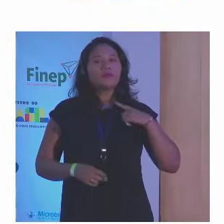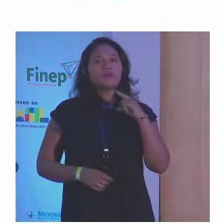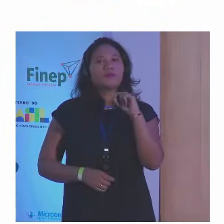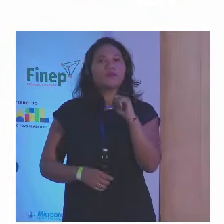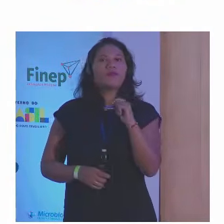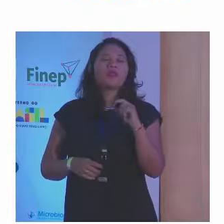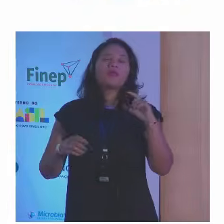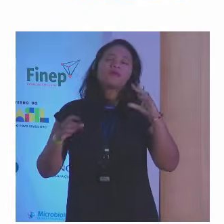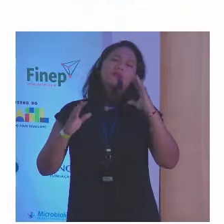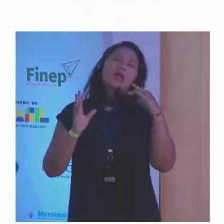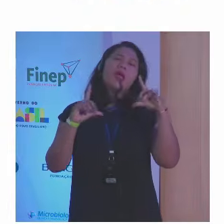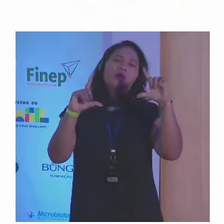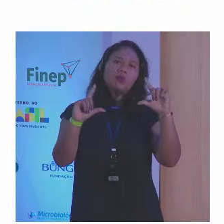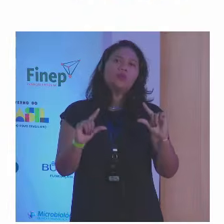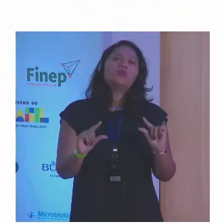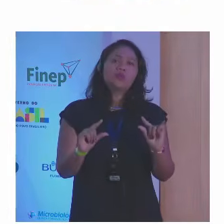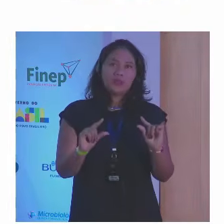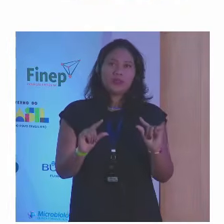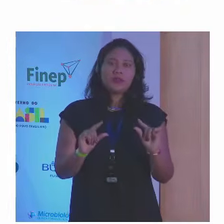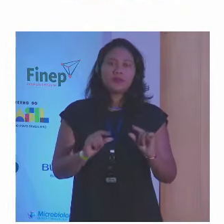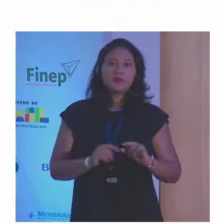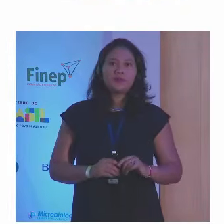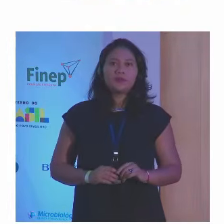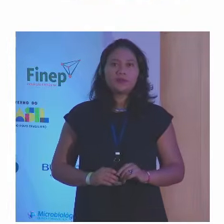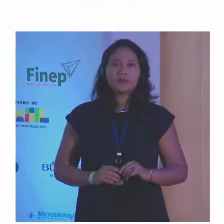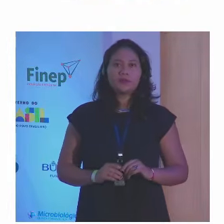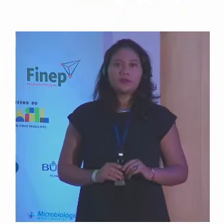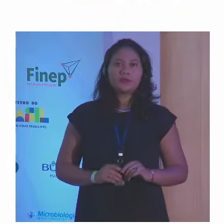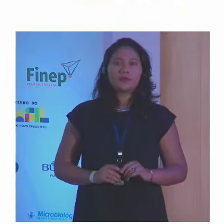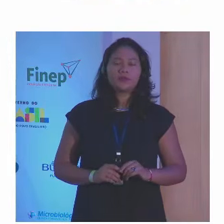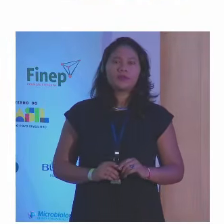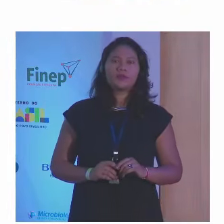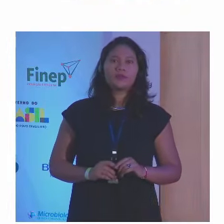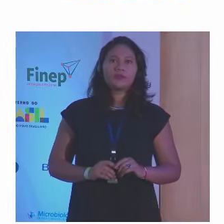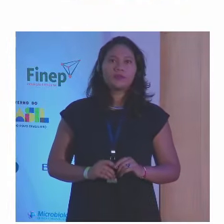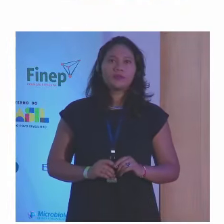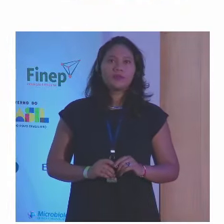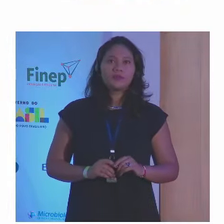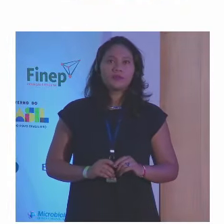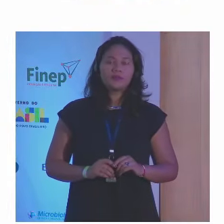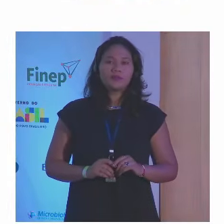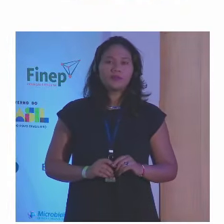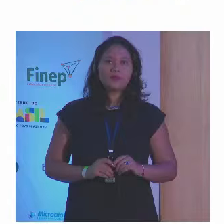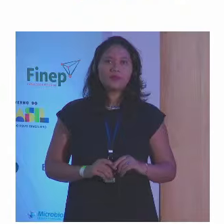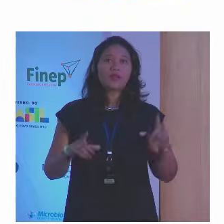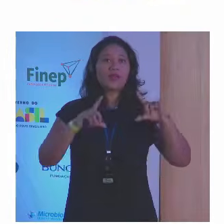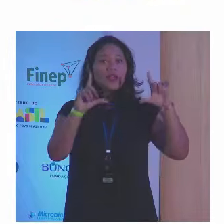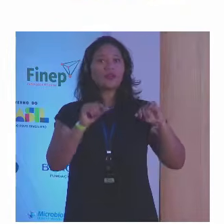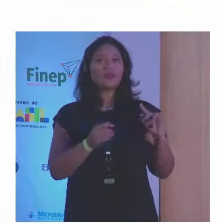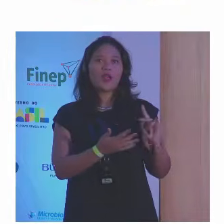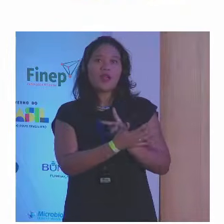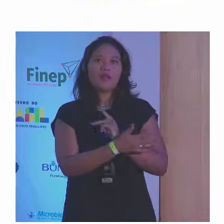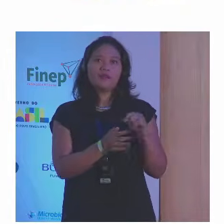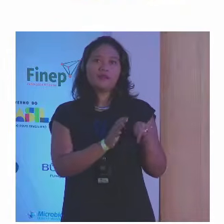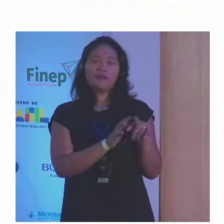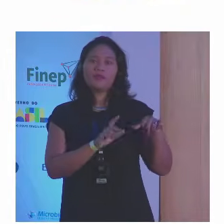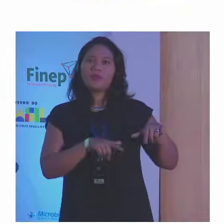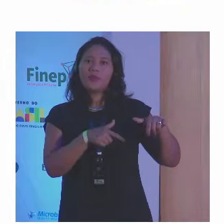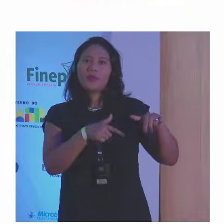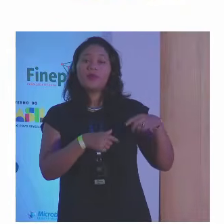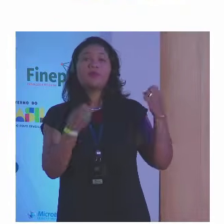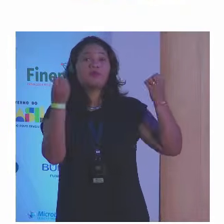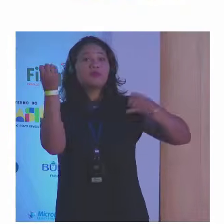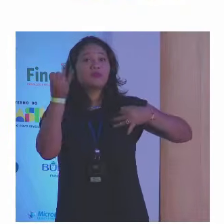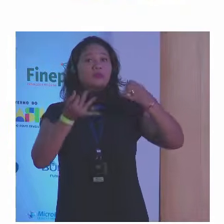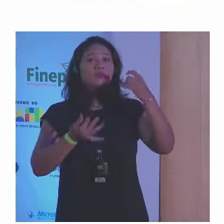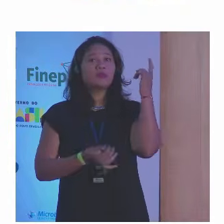there. You are reducing the error of your forecast. So we are going for the good, and we can explain to our colleagues in other parts of the world